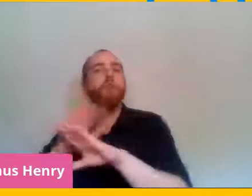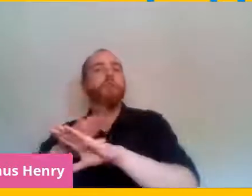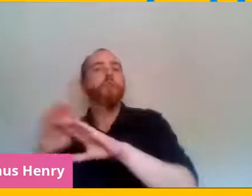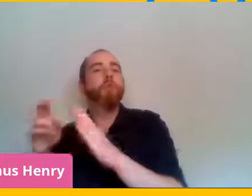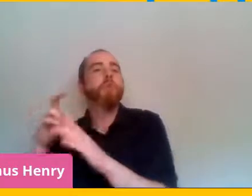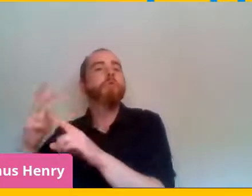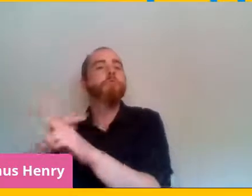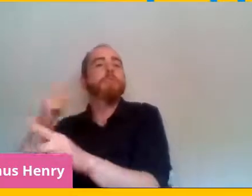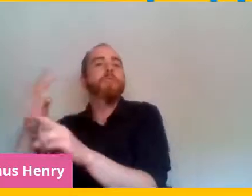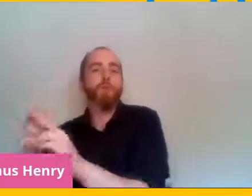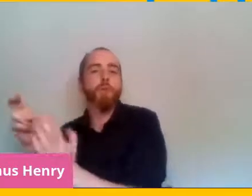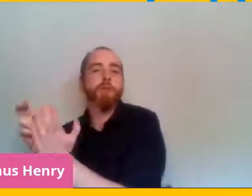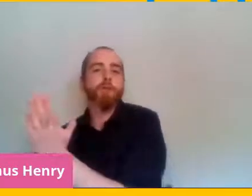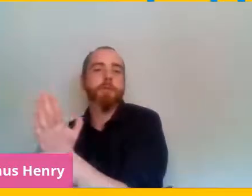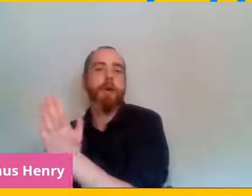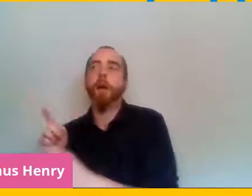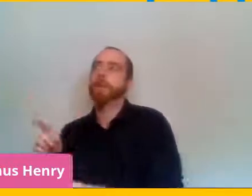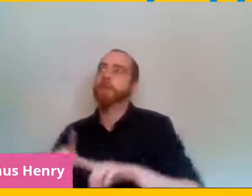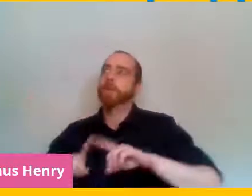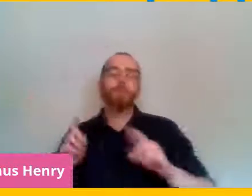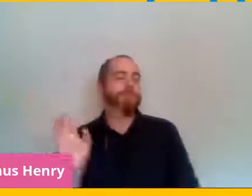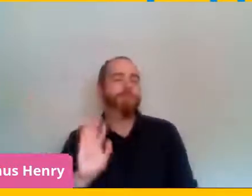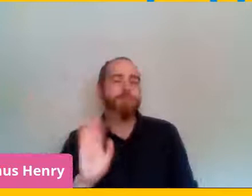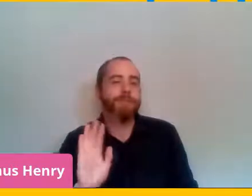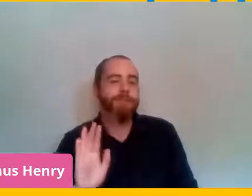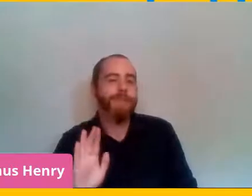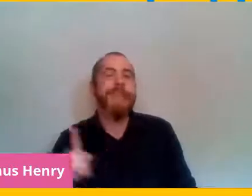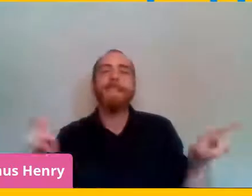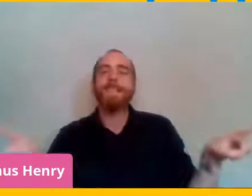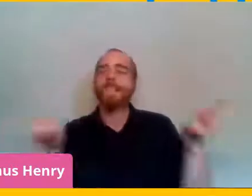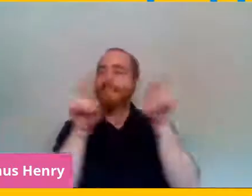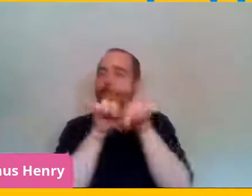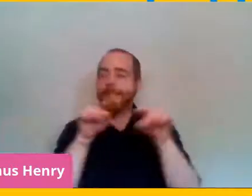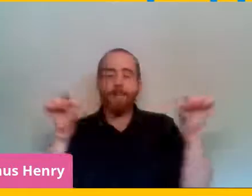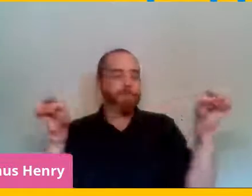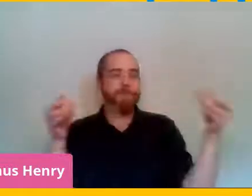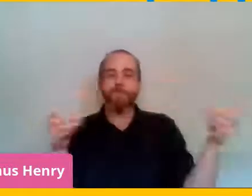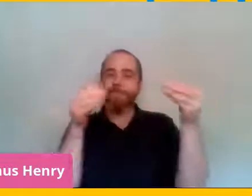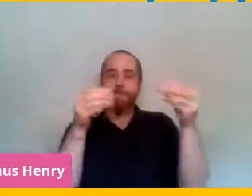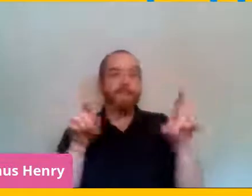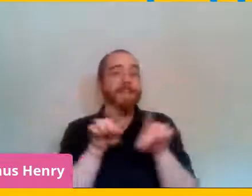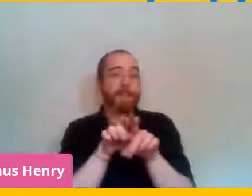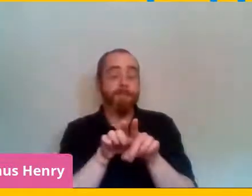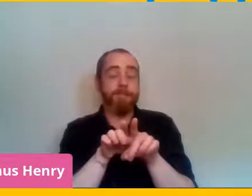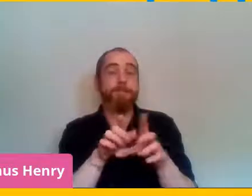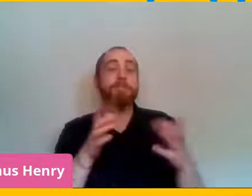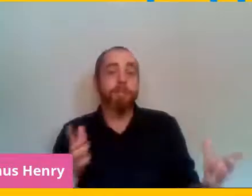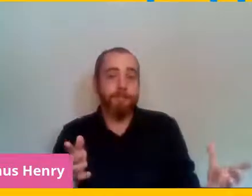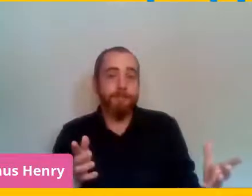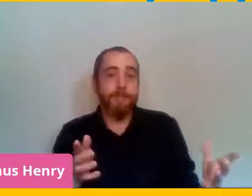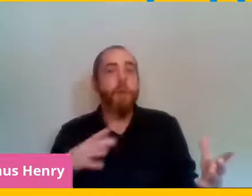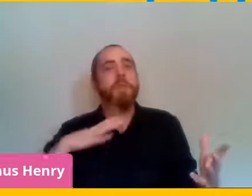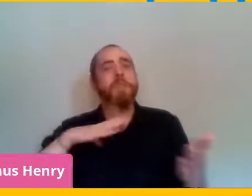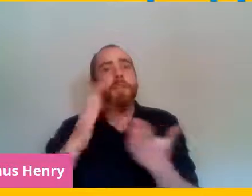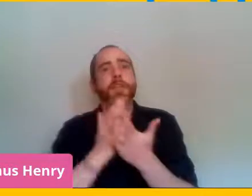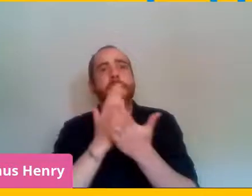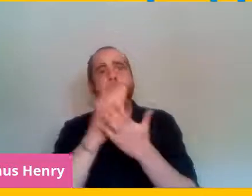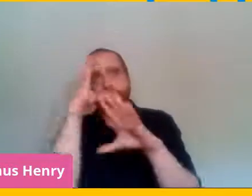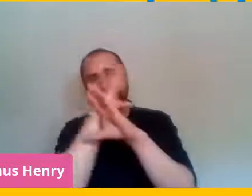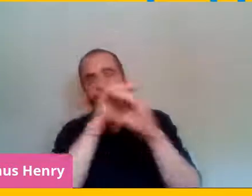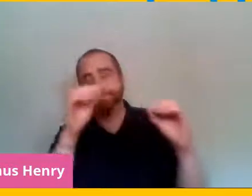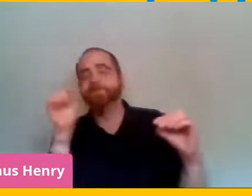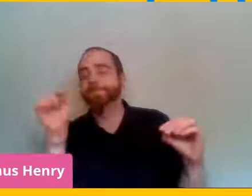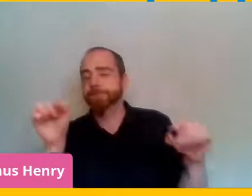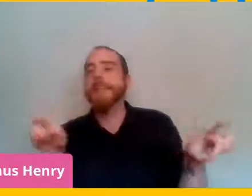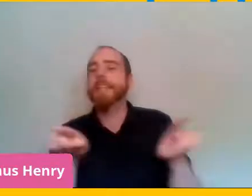same thing. And we need to make sure that equality impact assessments are asked for in those circumstances as well. And another